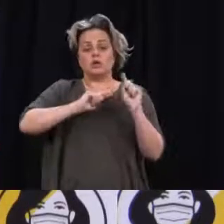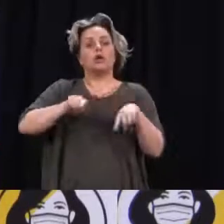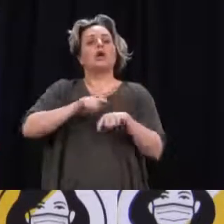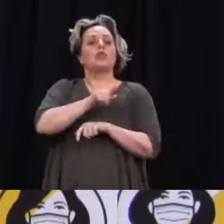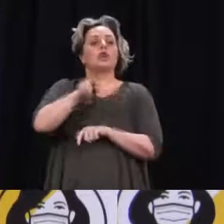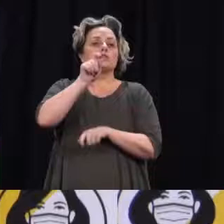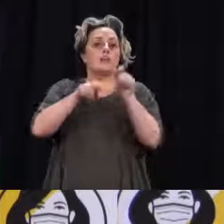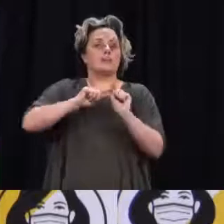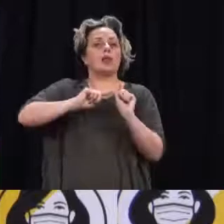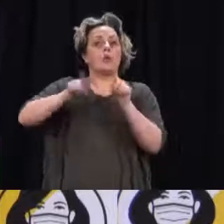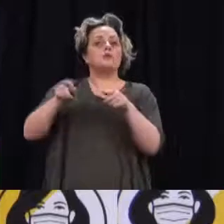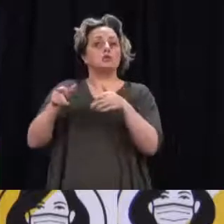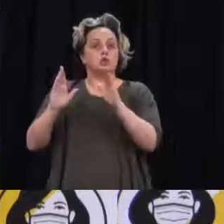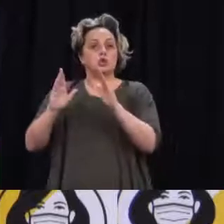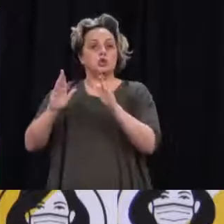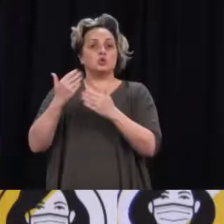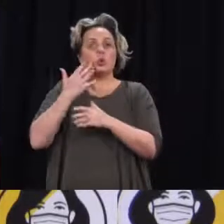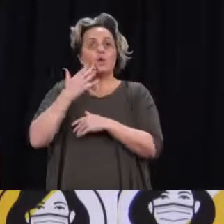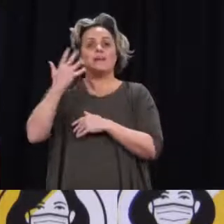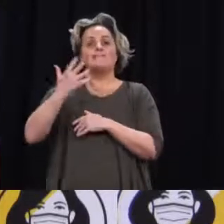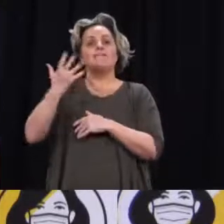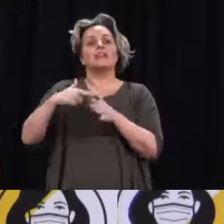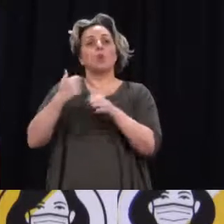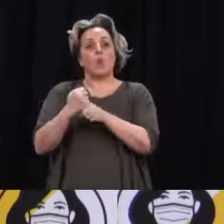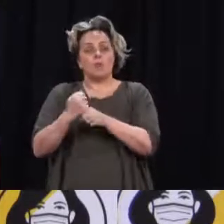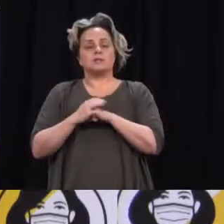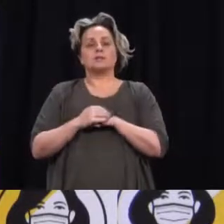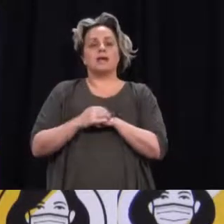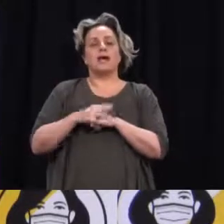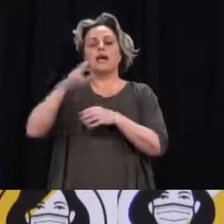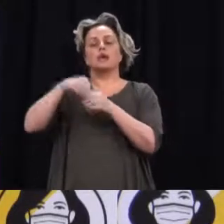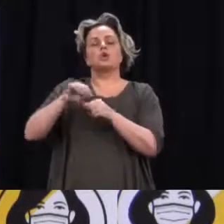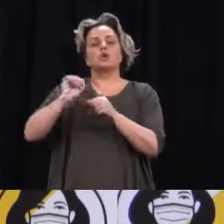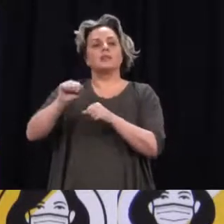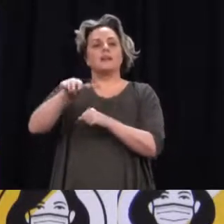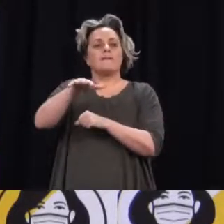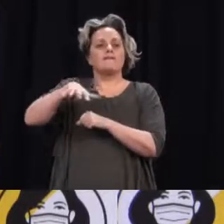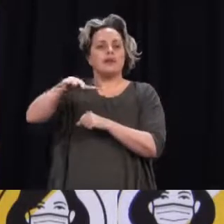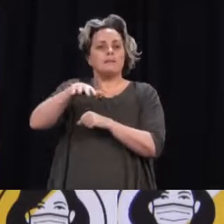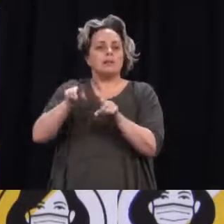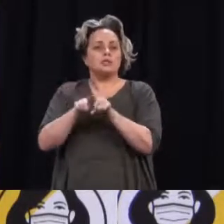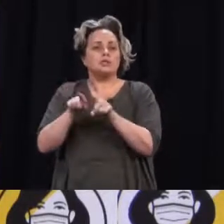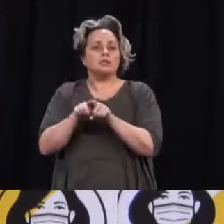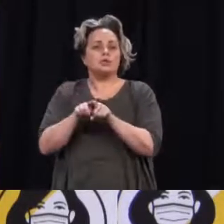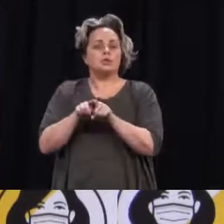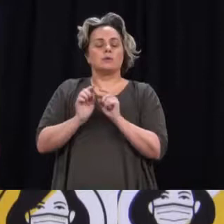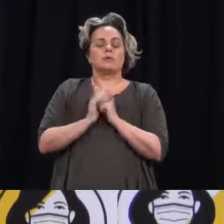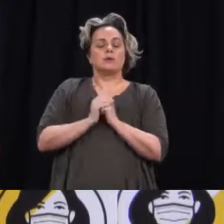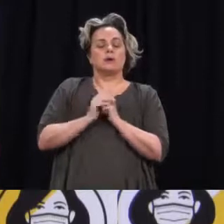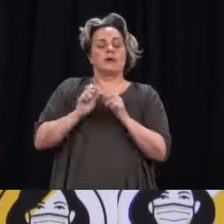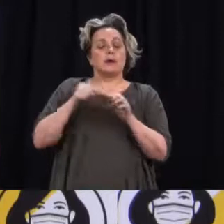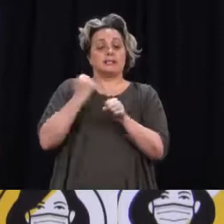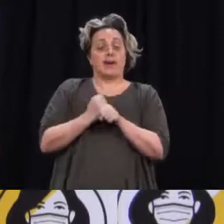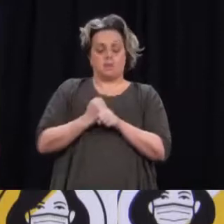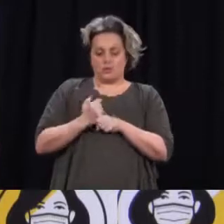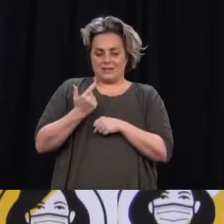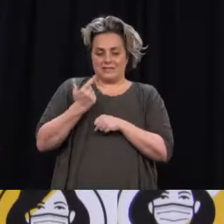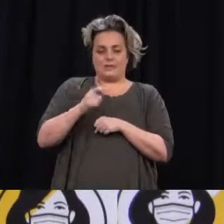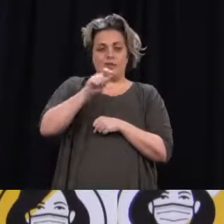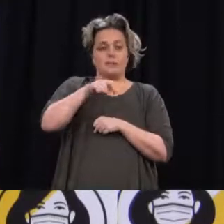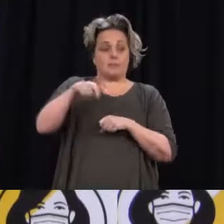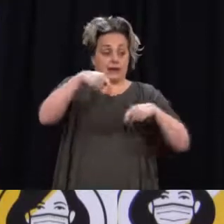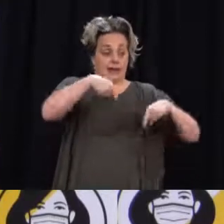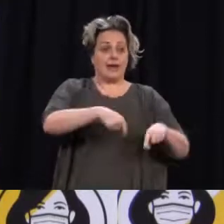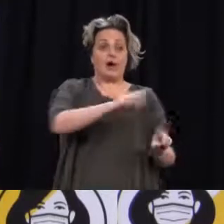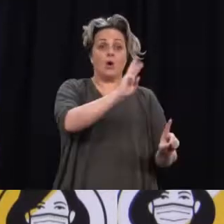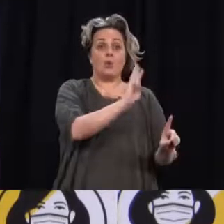the service on the 15th of August and household and close contacts. For example, of our 7 cases in